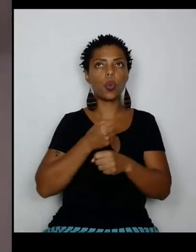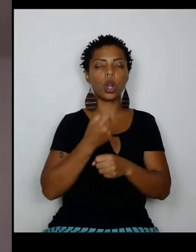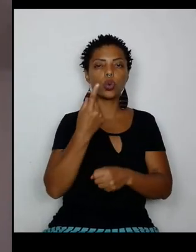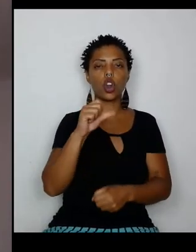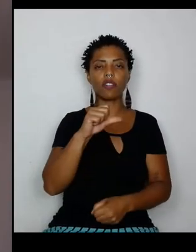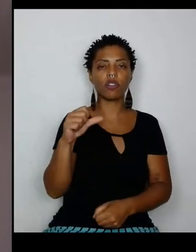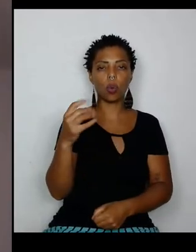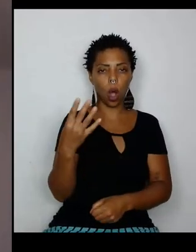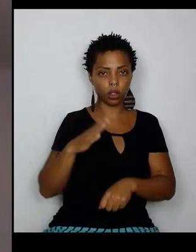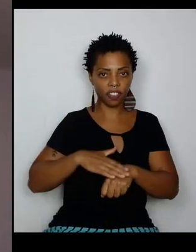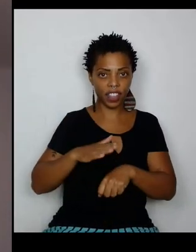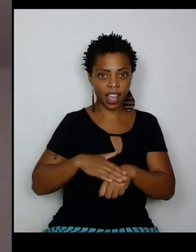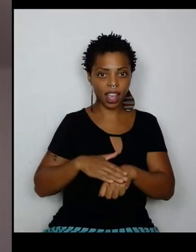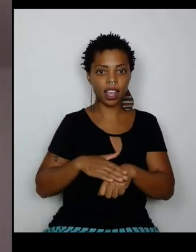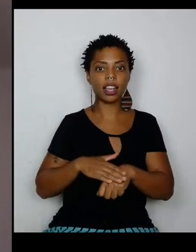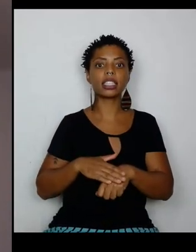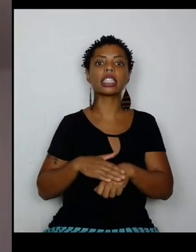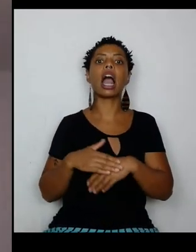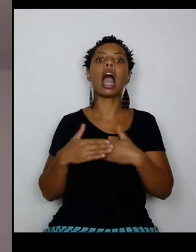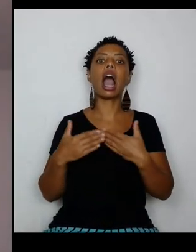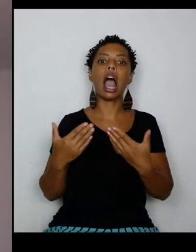was made in 1994